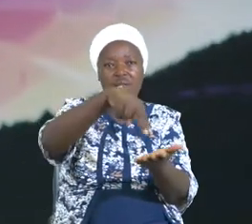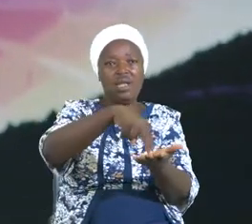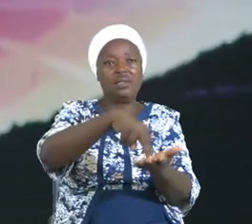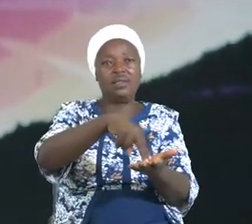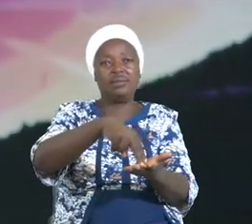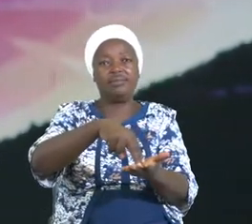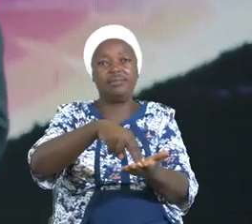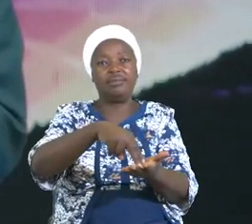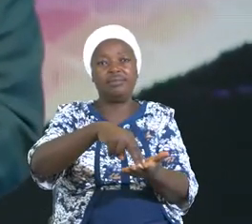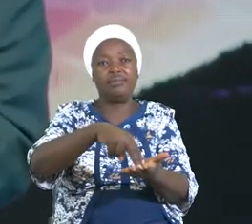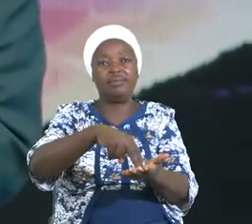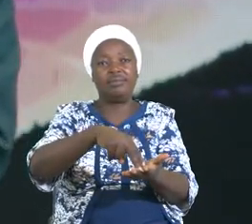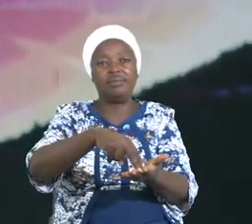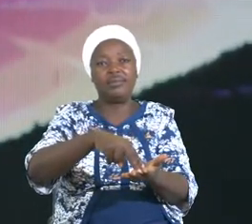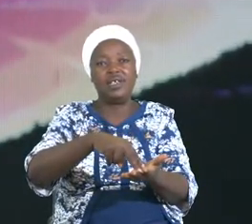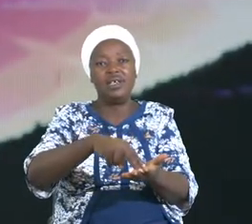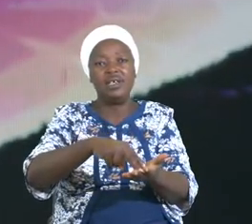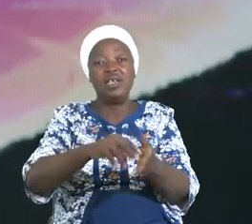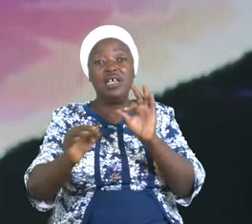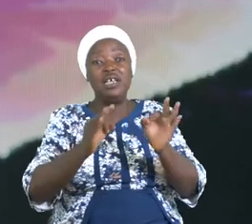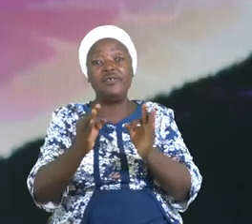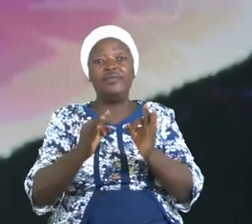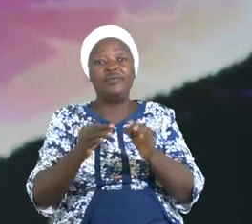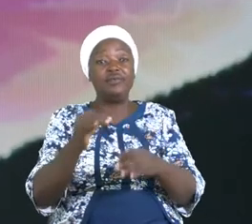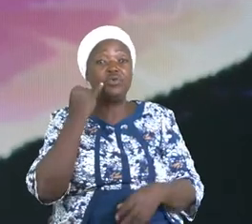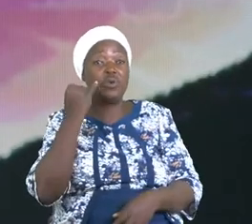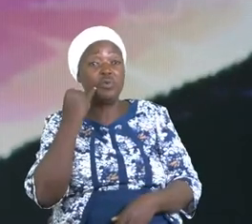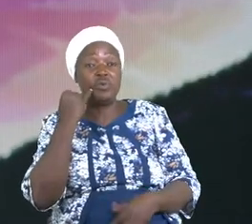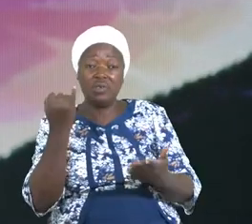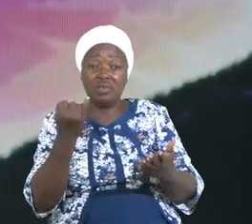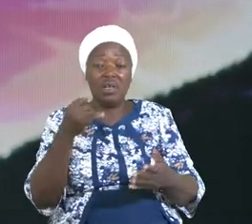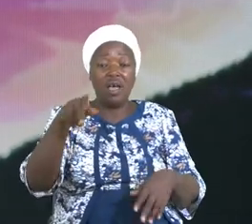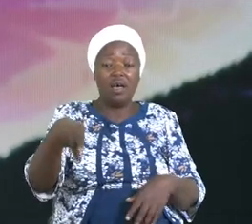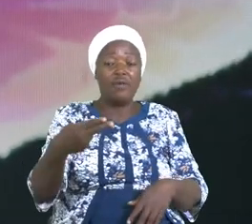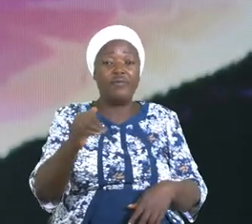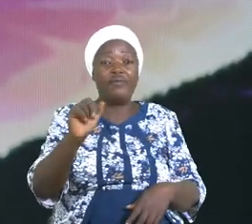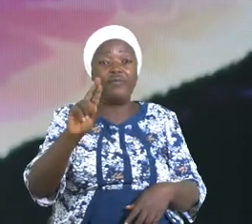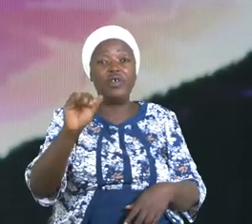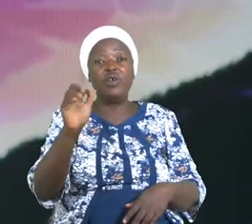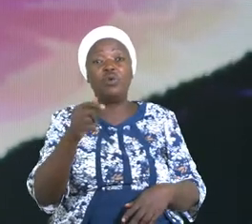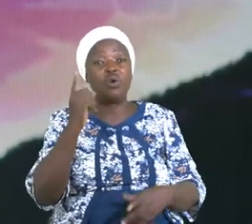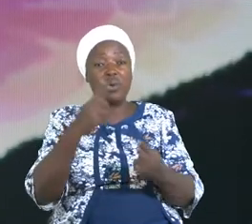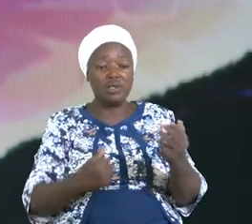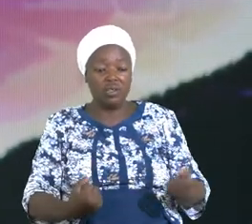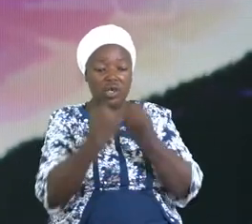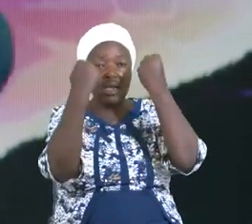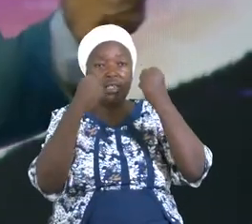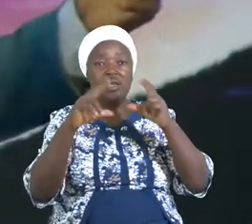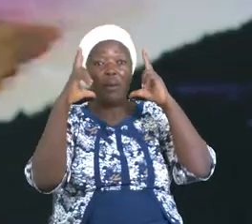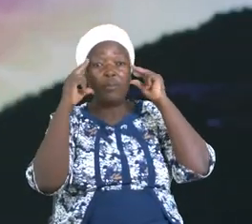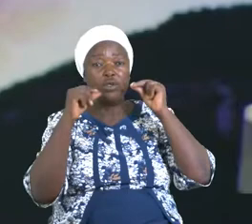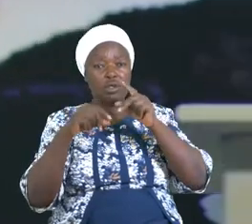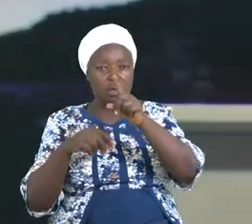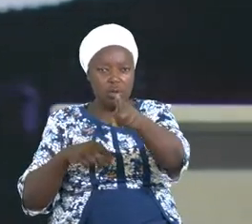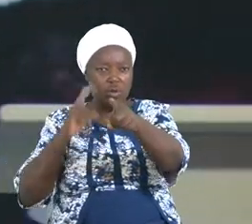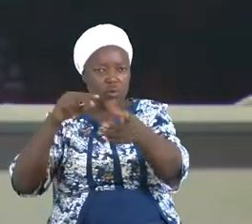If Pharaoh will come and challenge Moses, you will stand. The